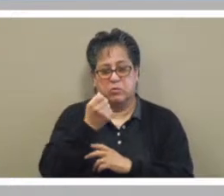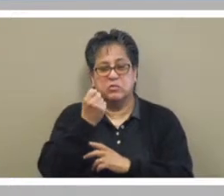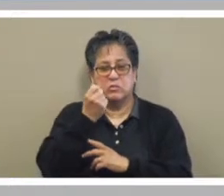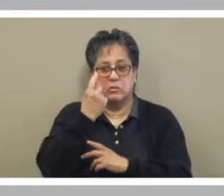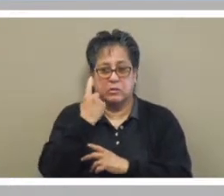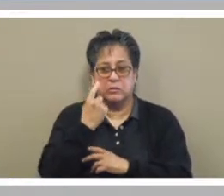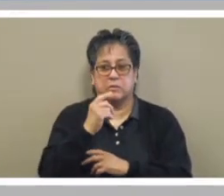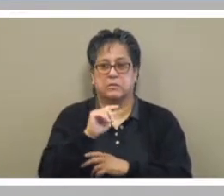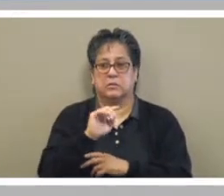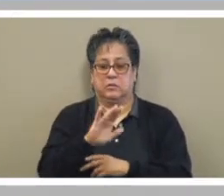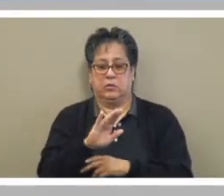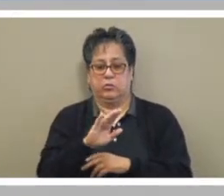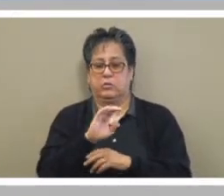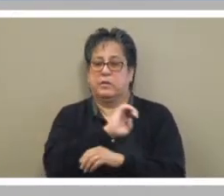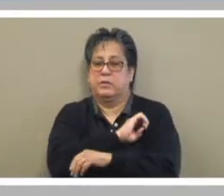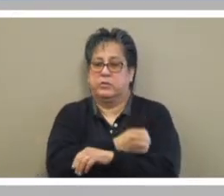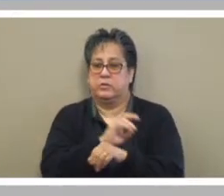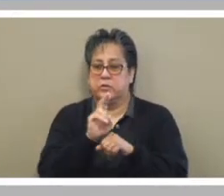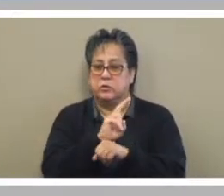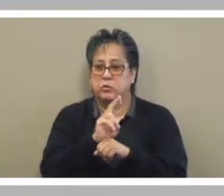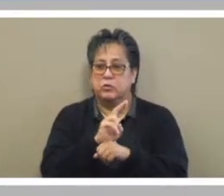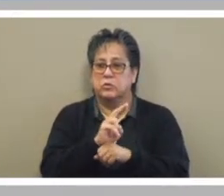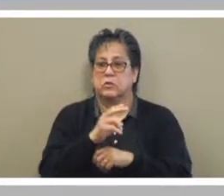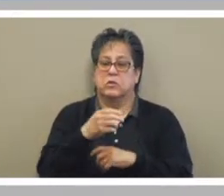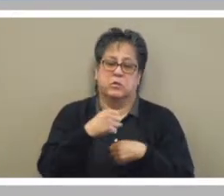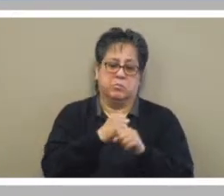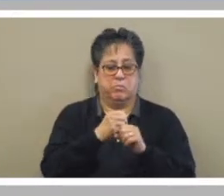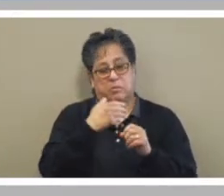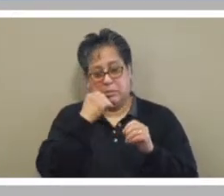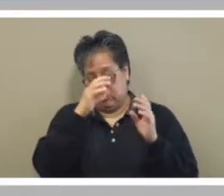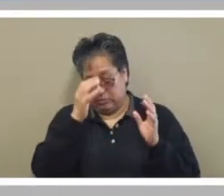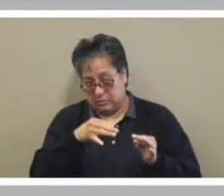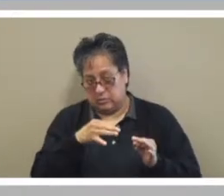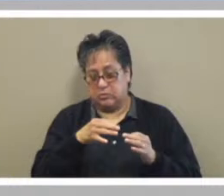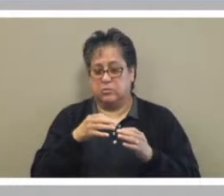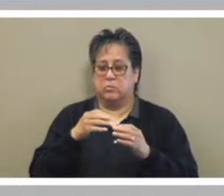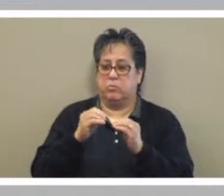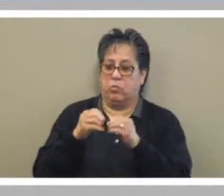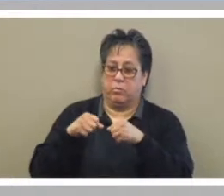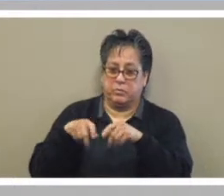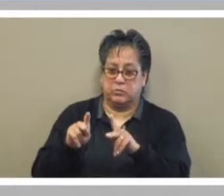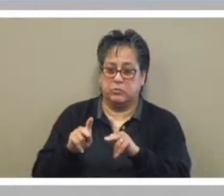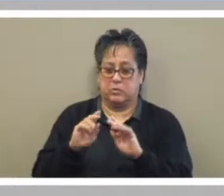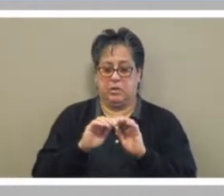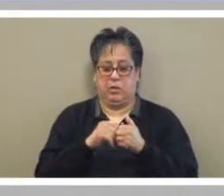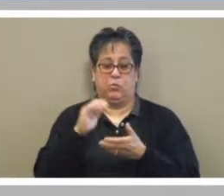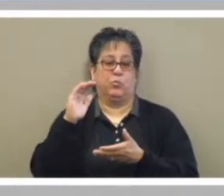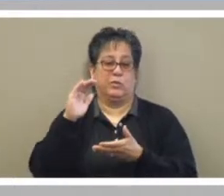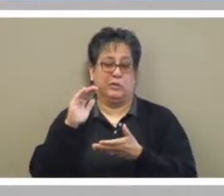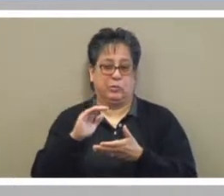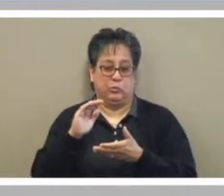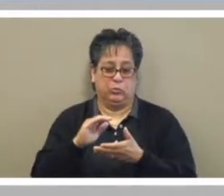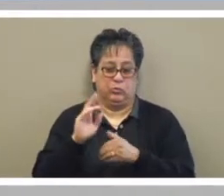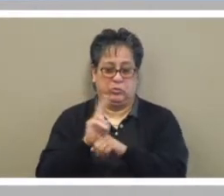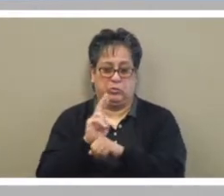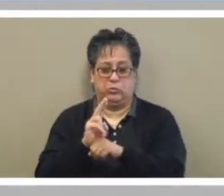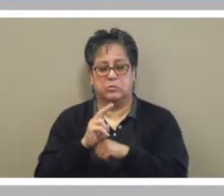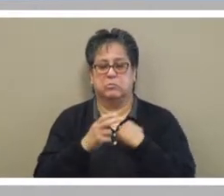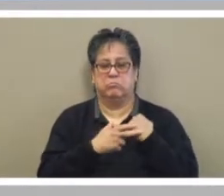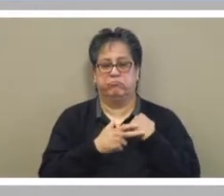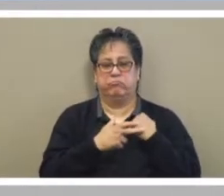understanding of their energy use, to make better decisions and find opportunities of how can reduce their bill and save